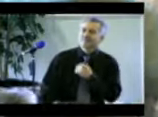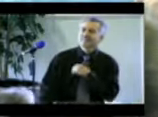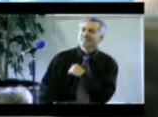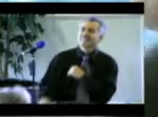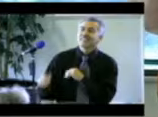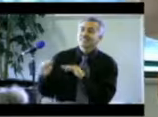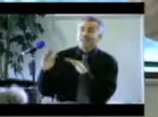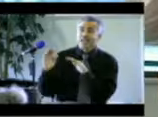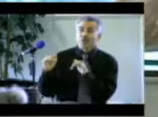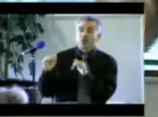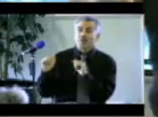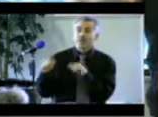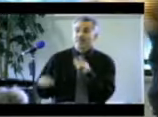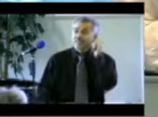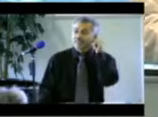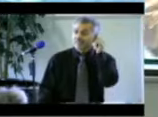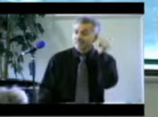Good morning, everyone.